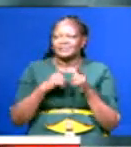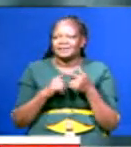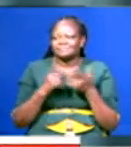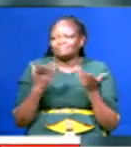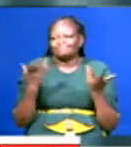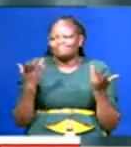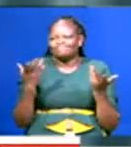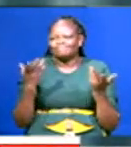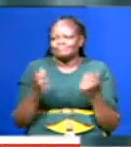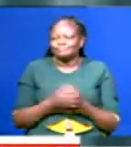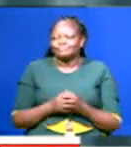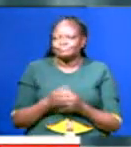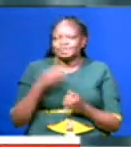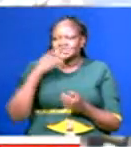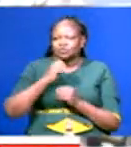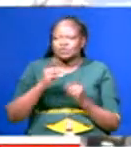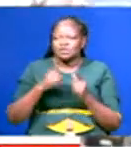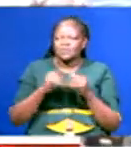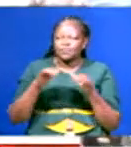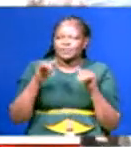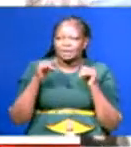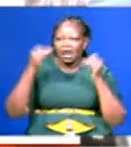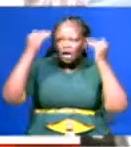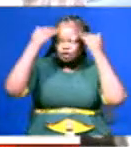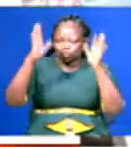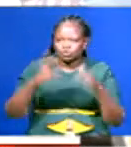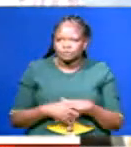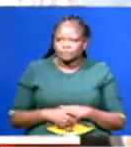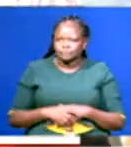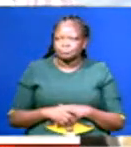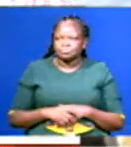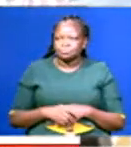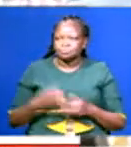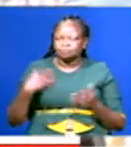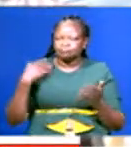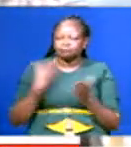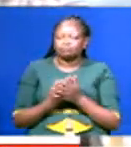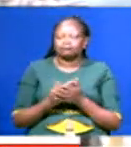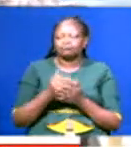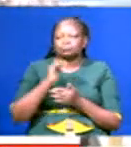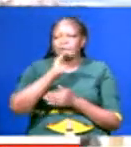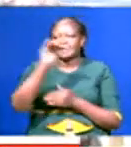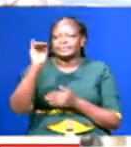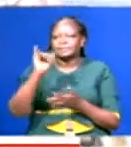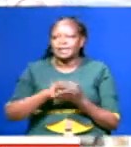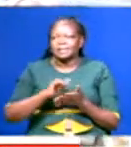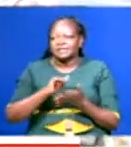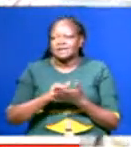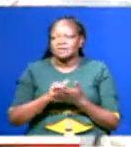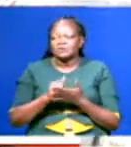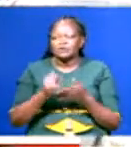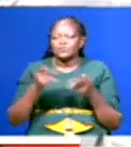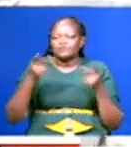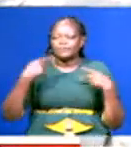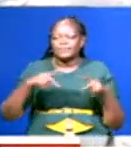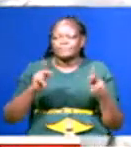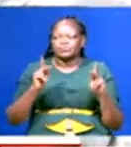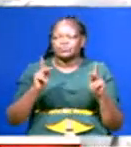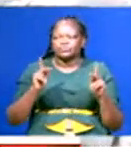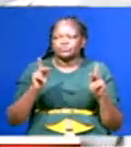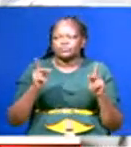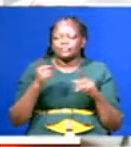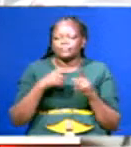haingi. Ninangoja hata mimi amin darkness. So far we are just requesting for the permission of the nene, for the administration